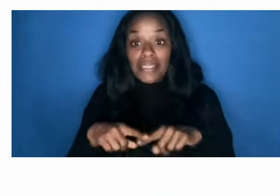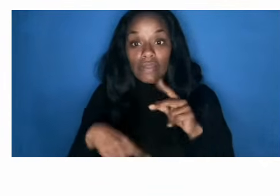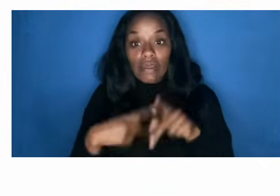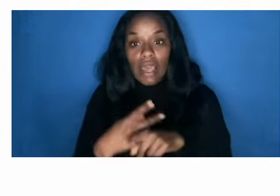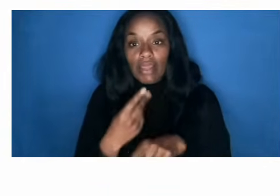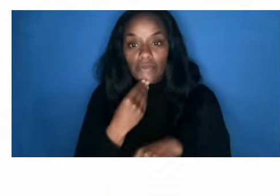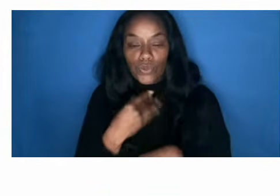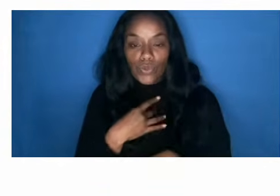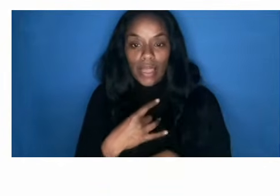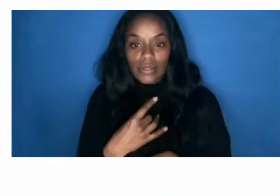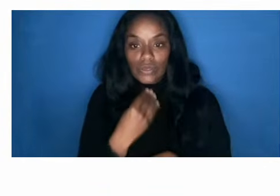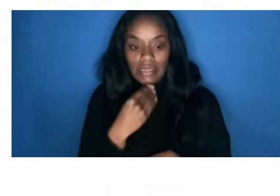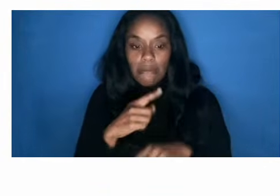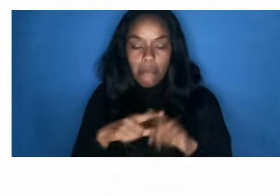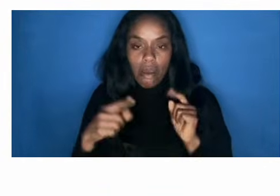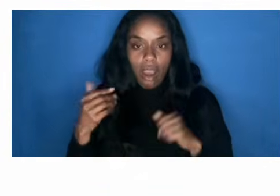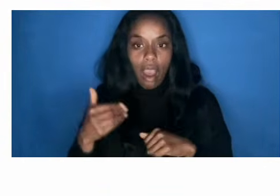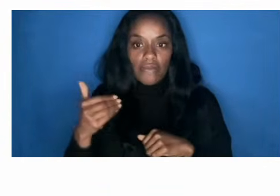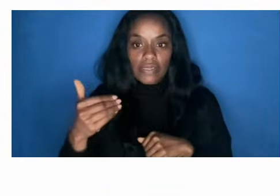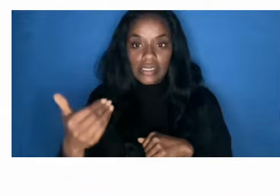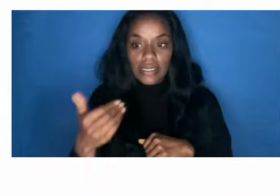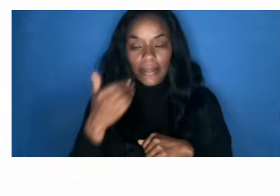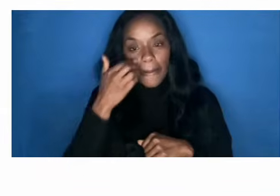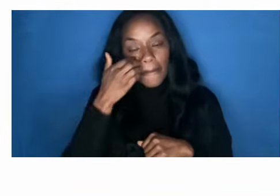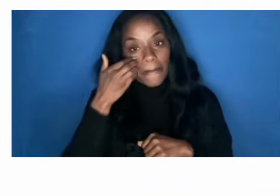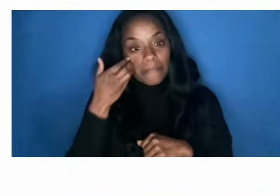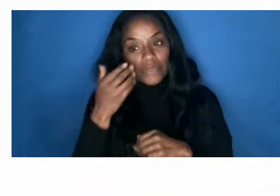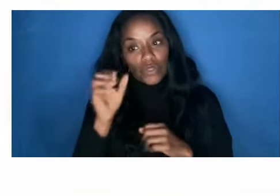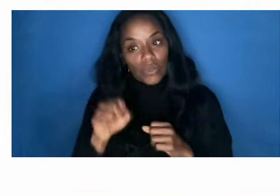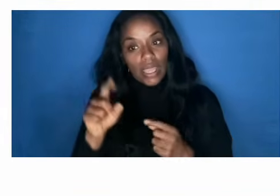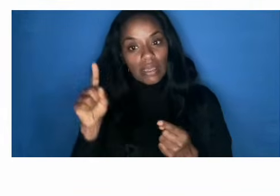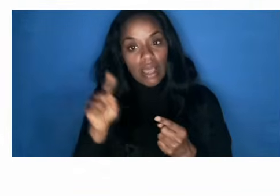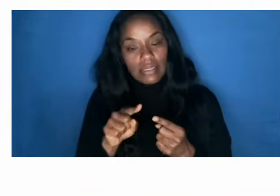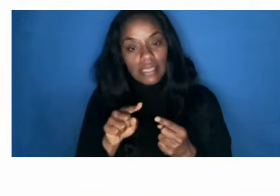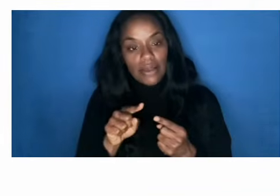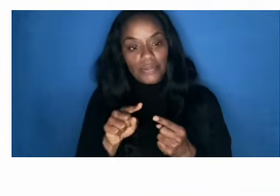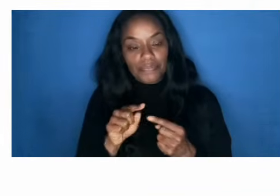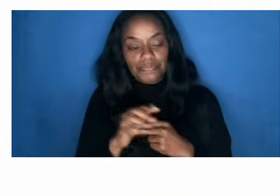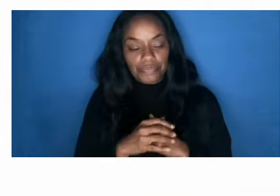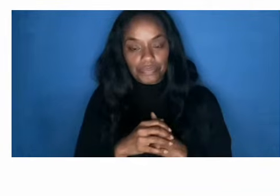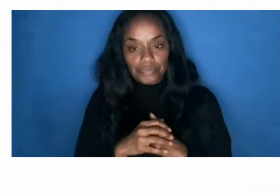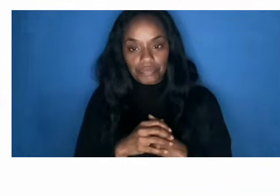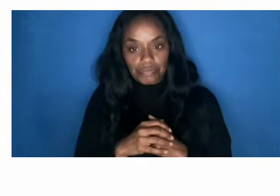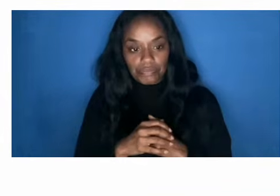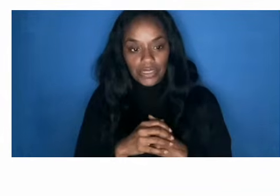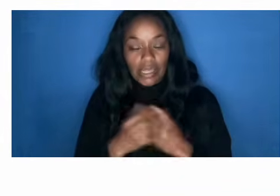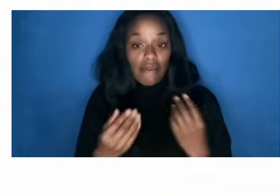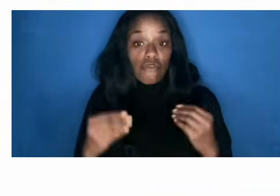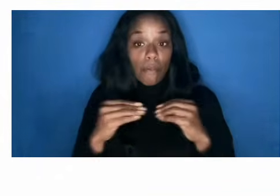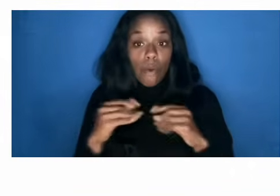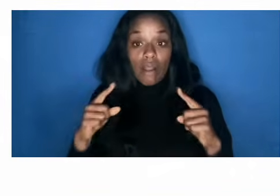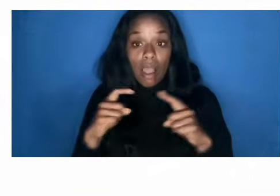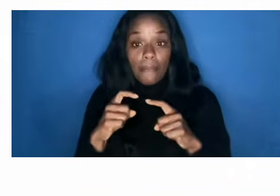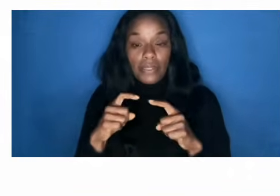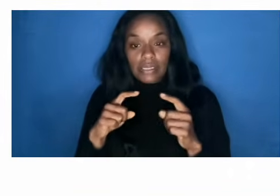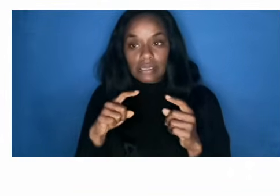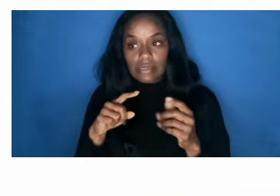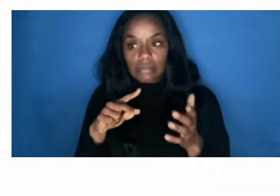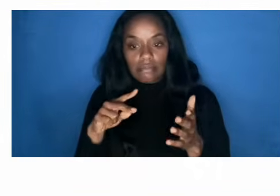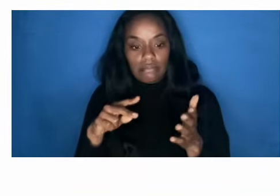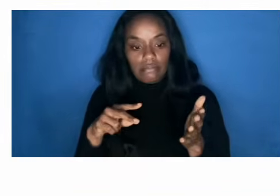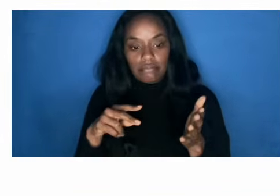But oftentimes it can't you can cut down, and even for more complex meals, like if you want something